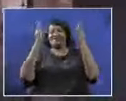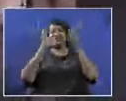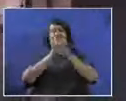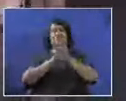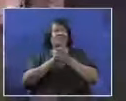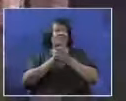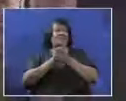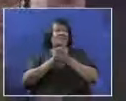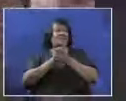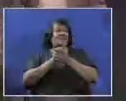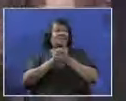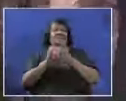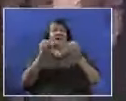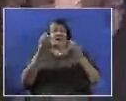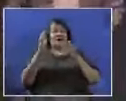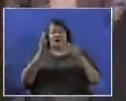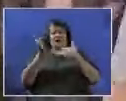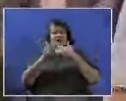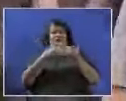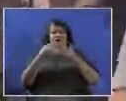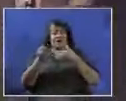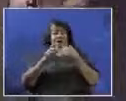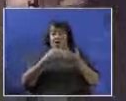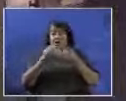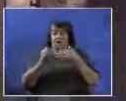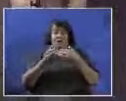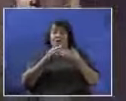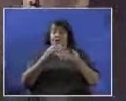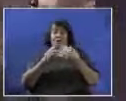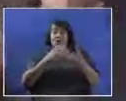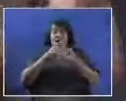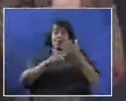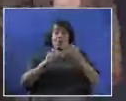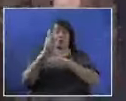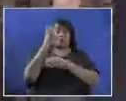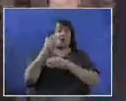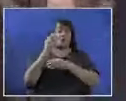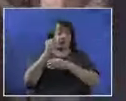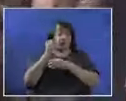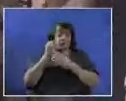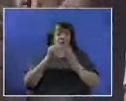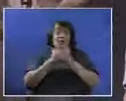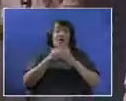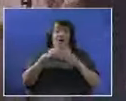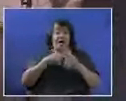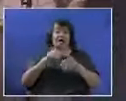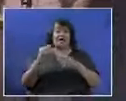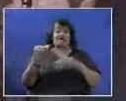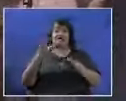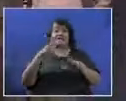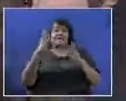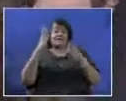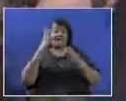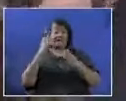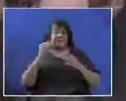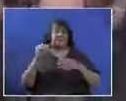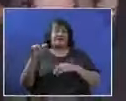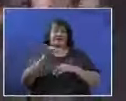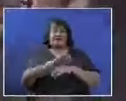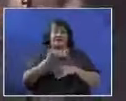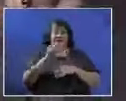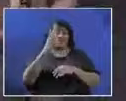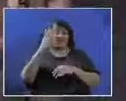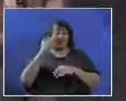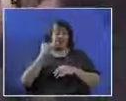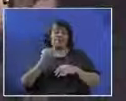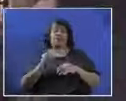What you've been going through. Actually, I do know what you've been going through because I've been going through it too. Hallelujah. But listen,